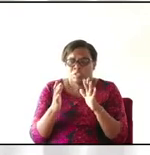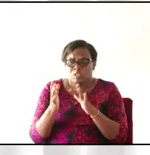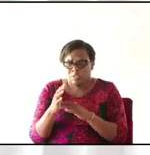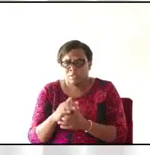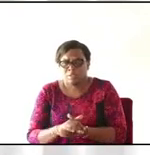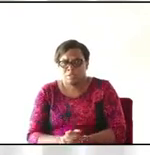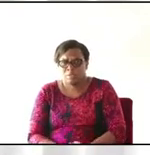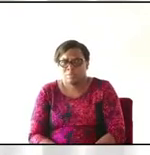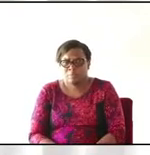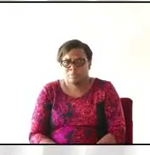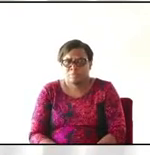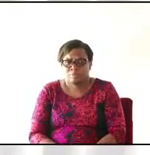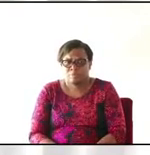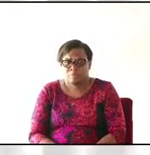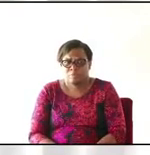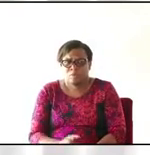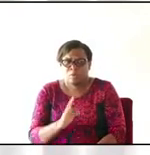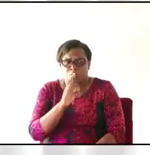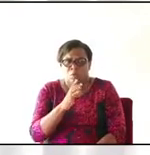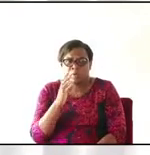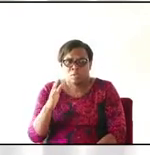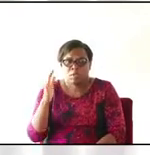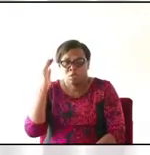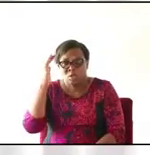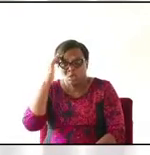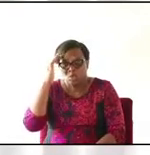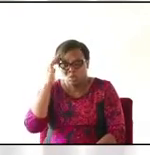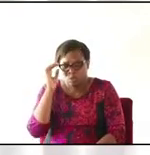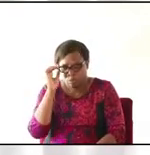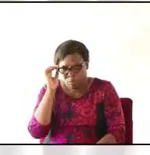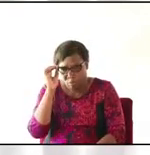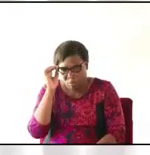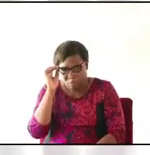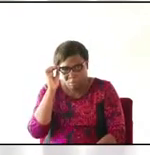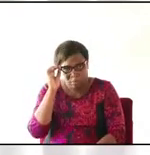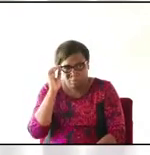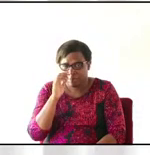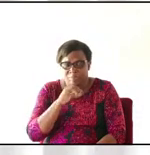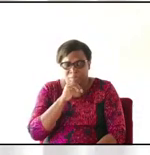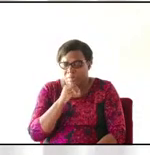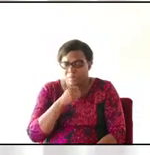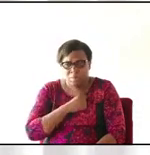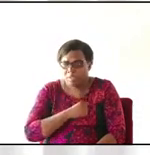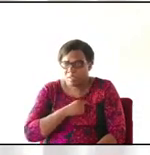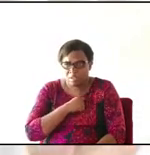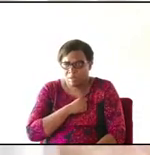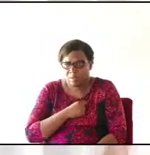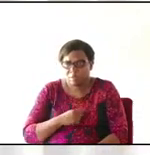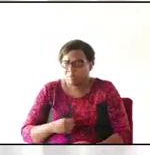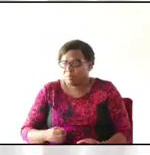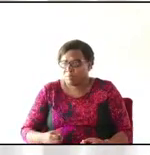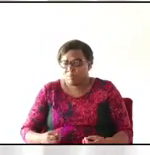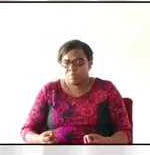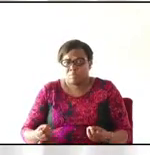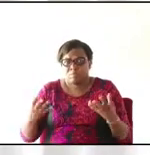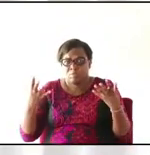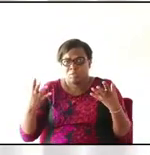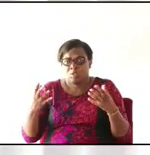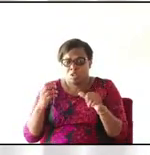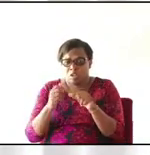But one thing I do know is that I have had no regrets giving up everything else to